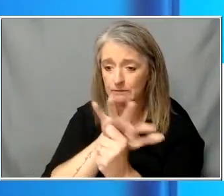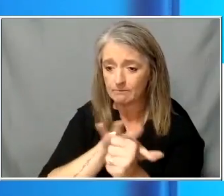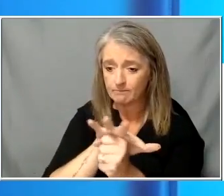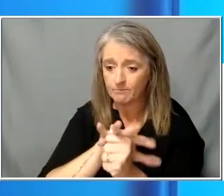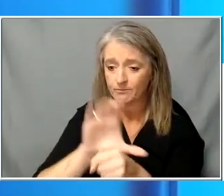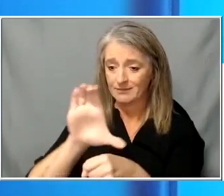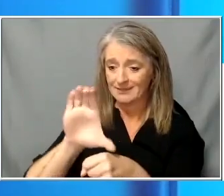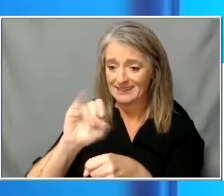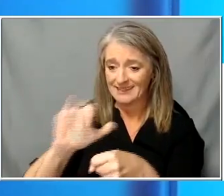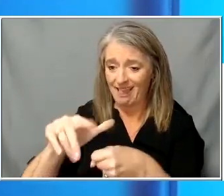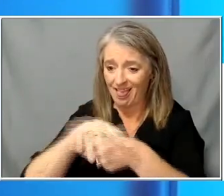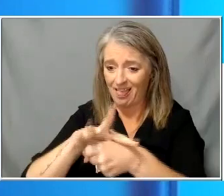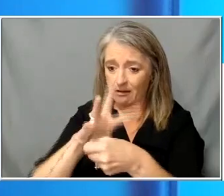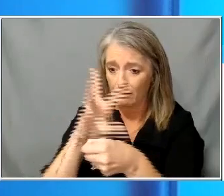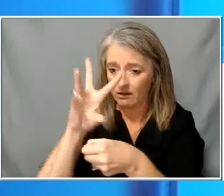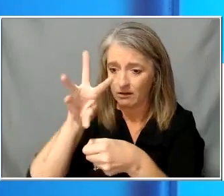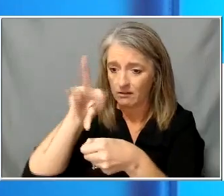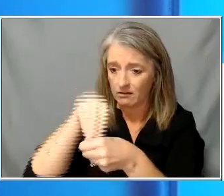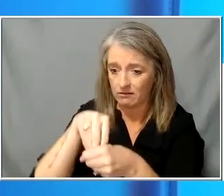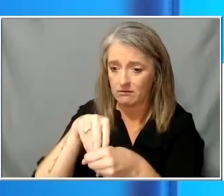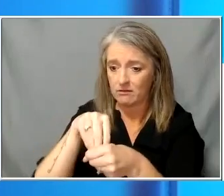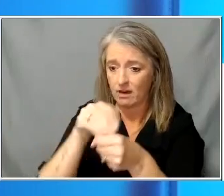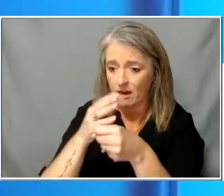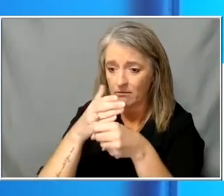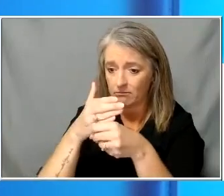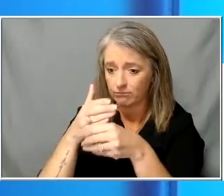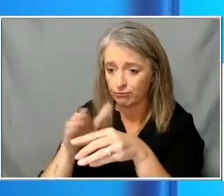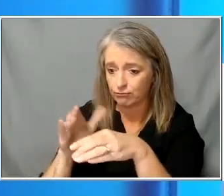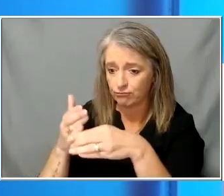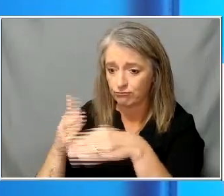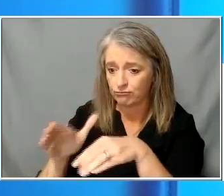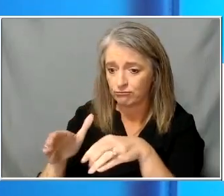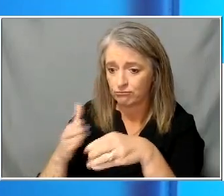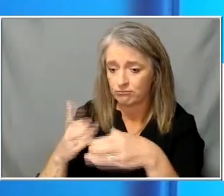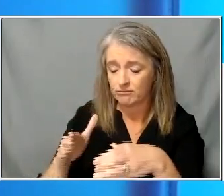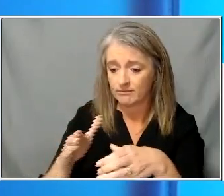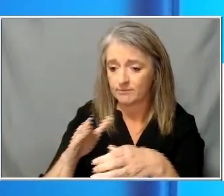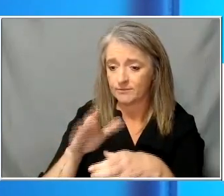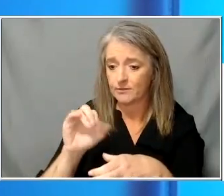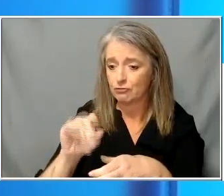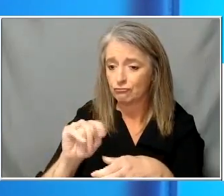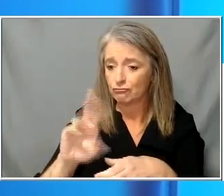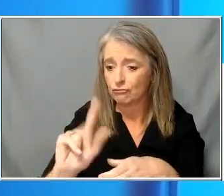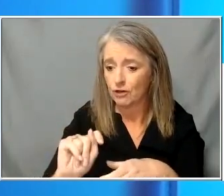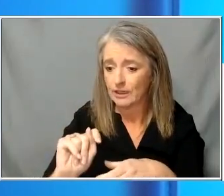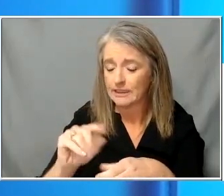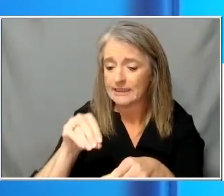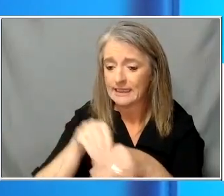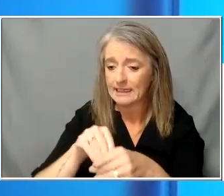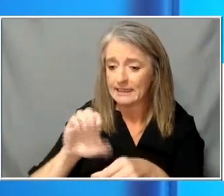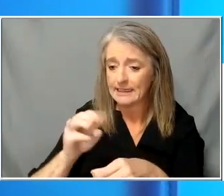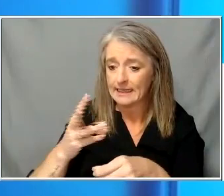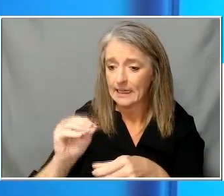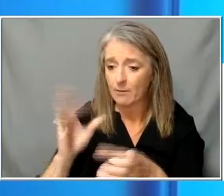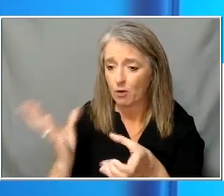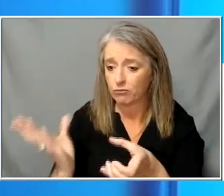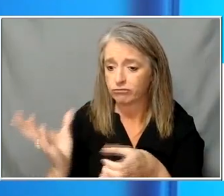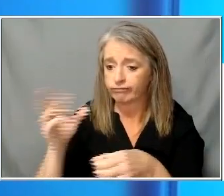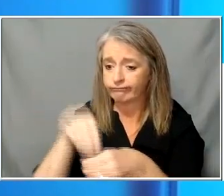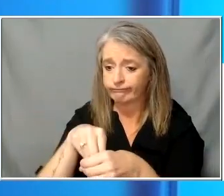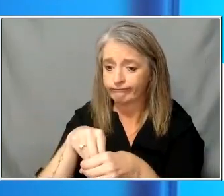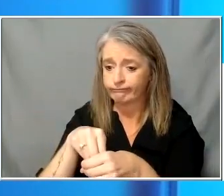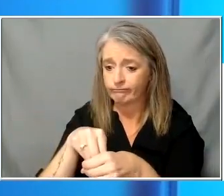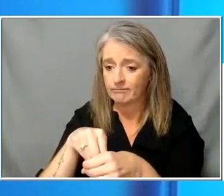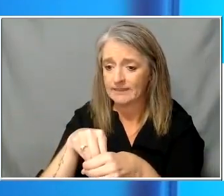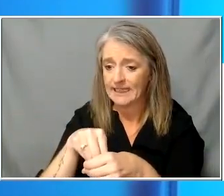It's internalized. It's then broken apart from the target, and so the chemotherapy is deposited inside the